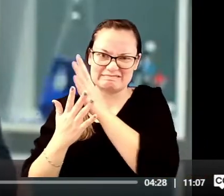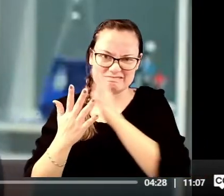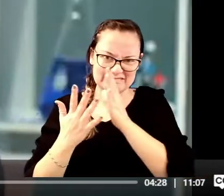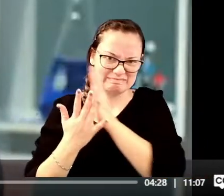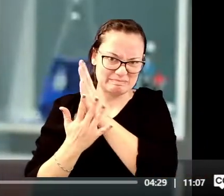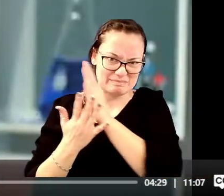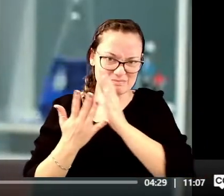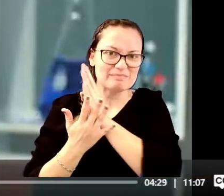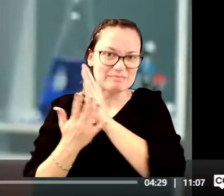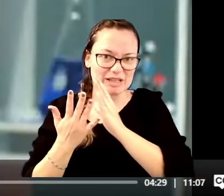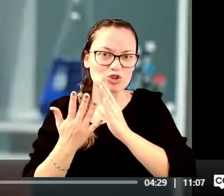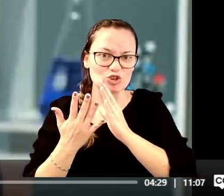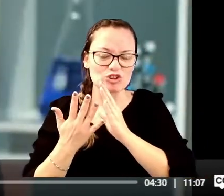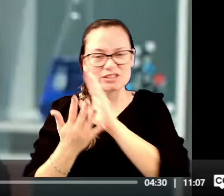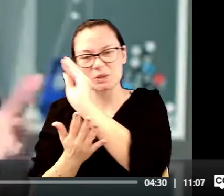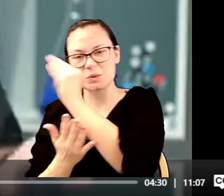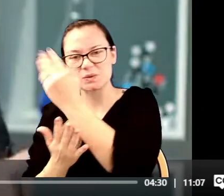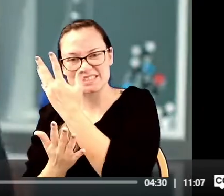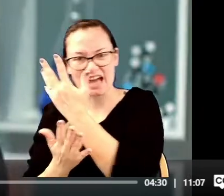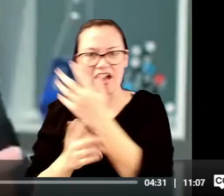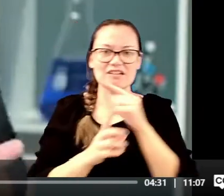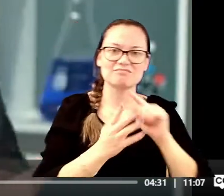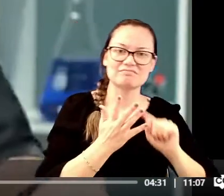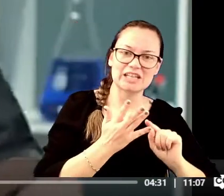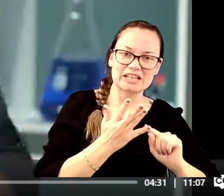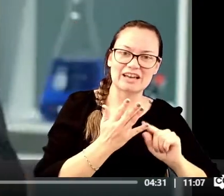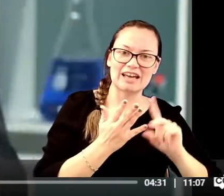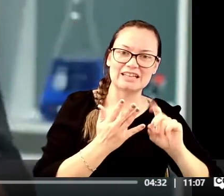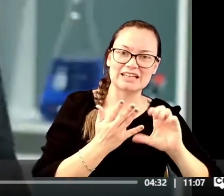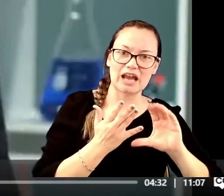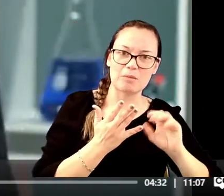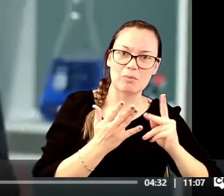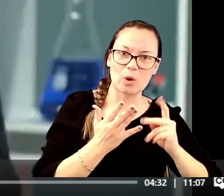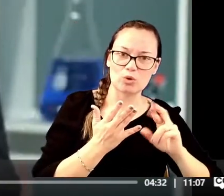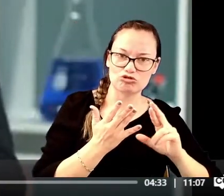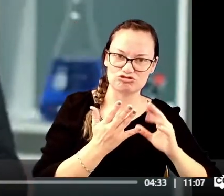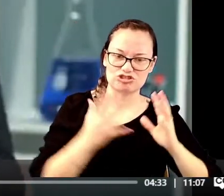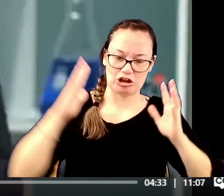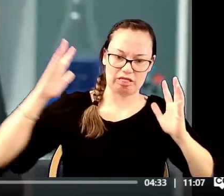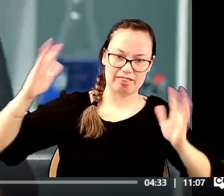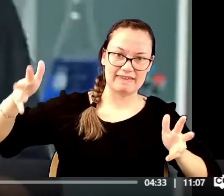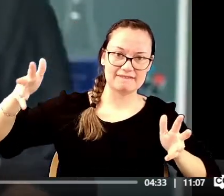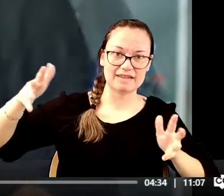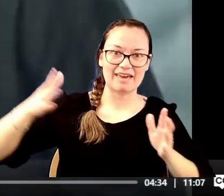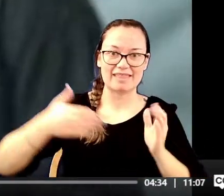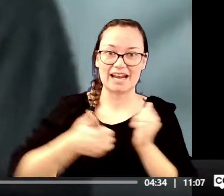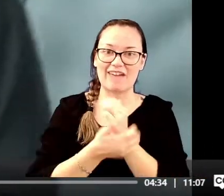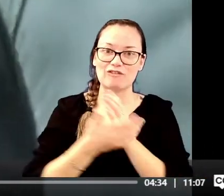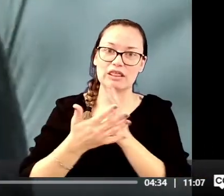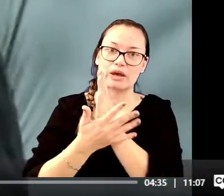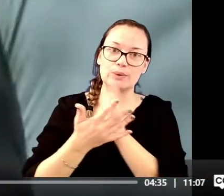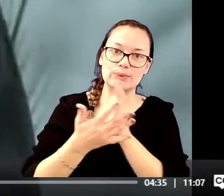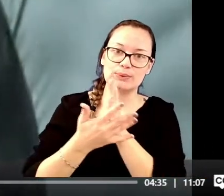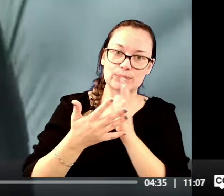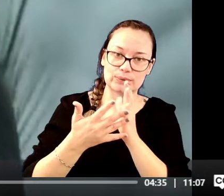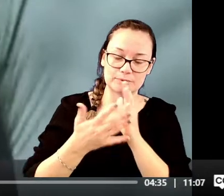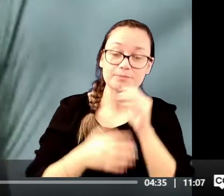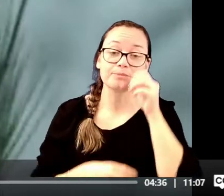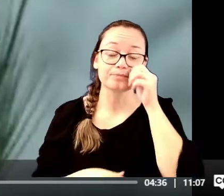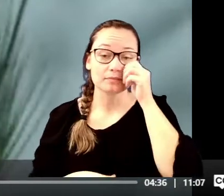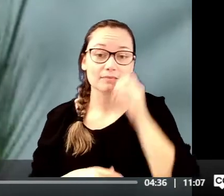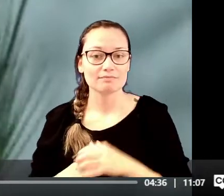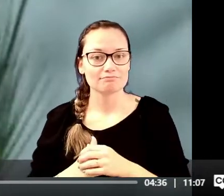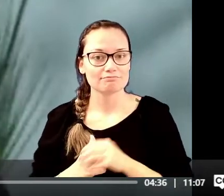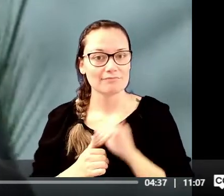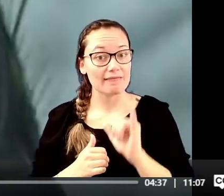times we leave them off of the food chain because it's just, we know that ultimately everything has to go back there, right? And that food chain does a really